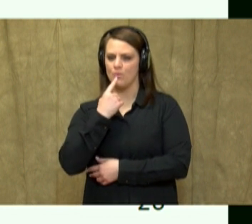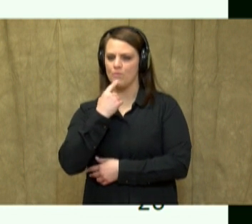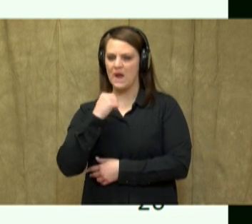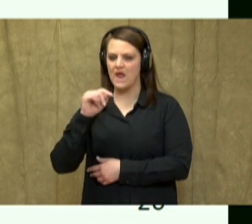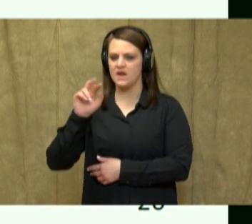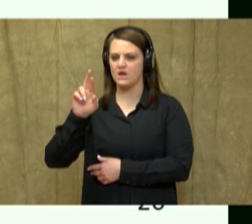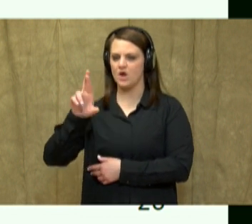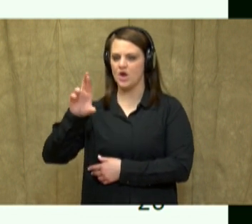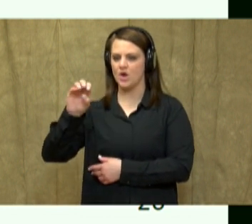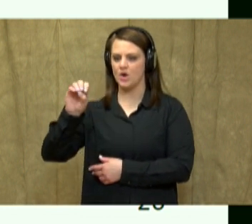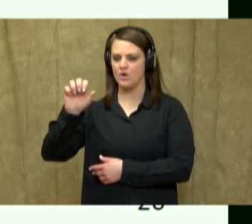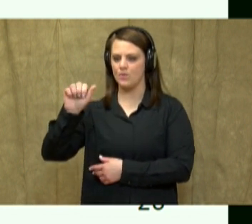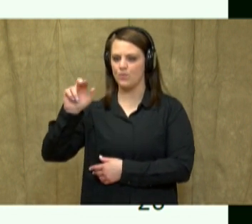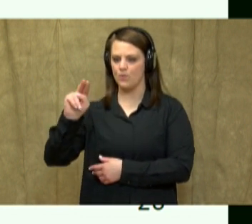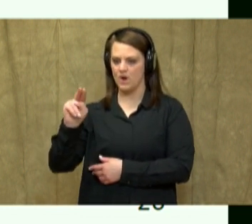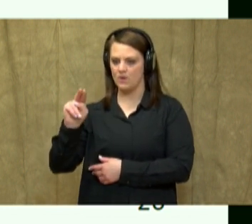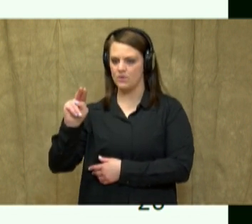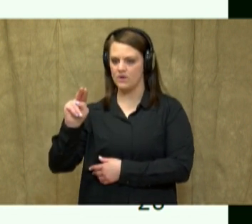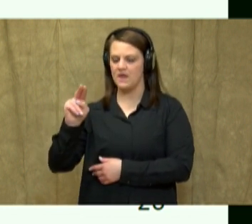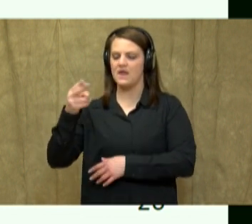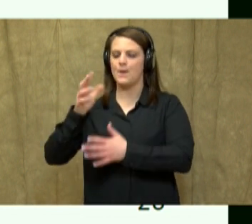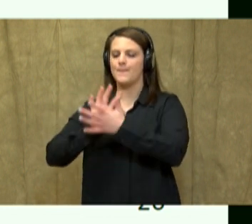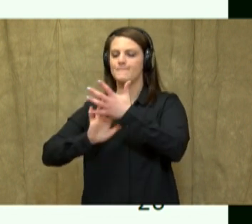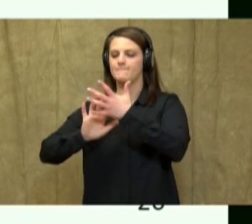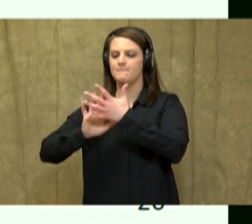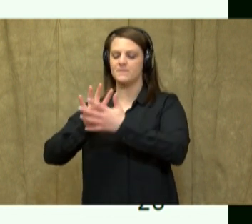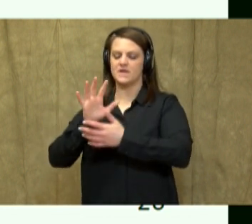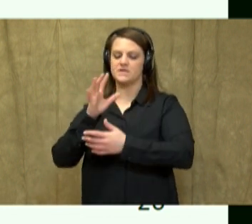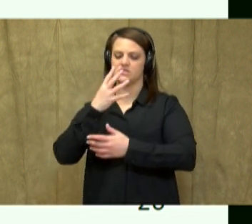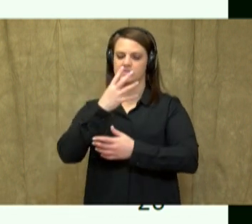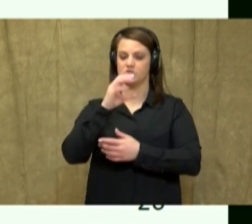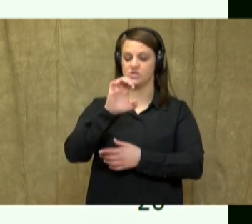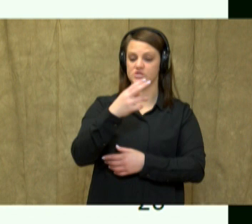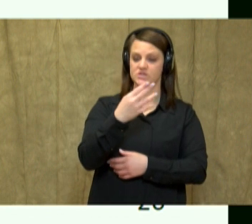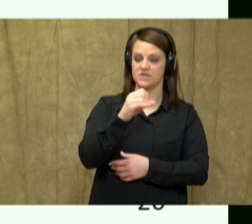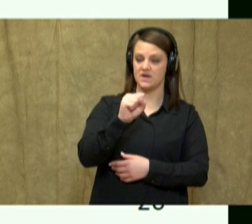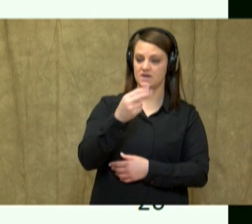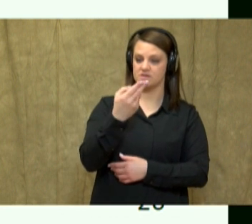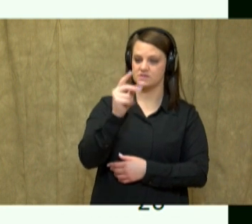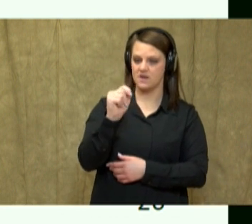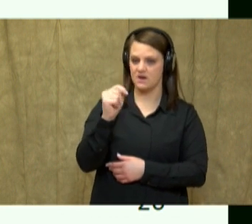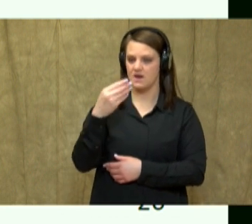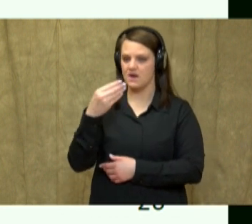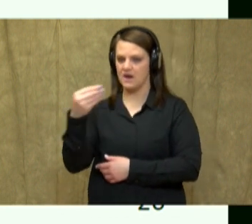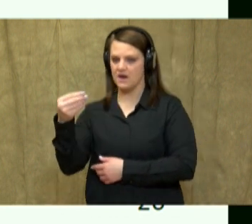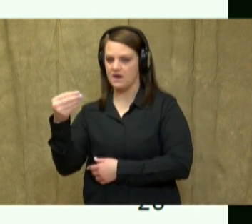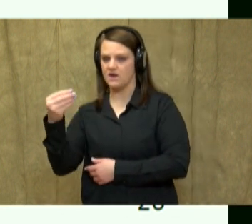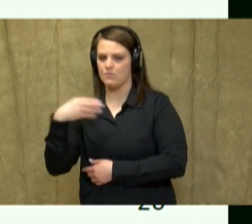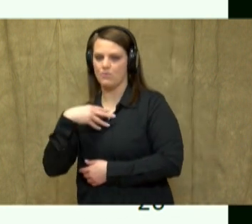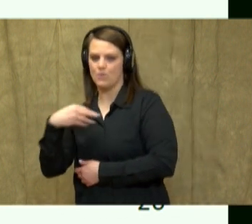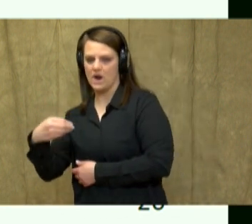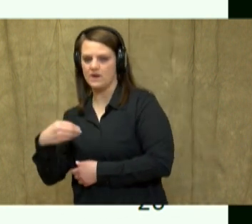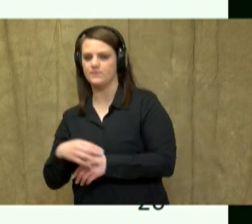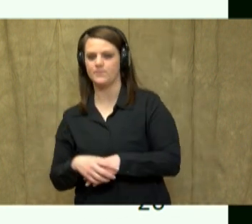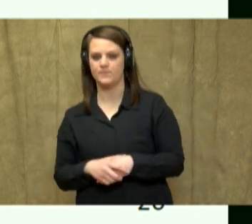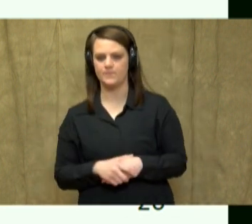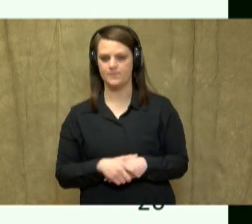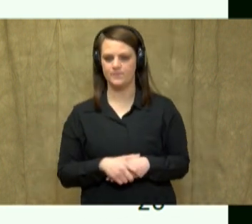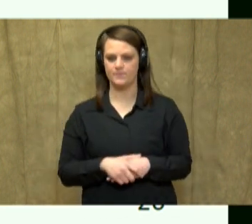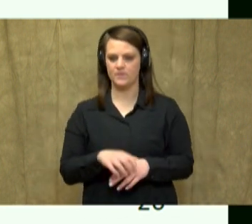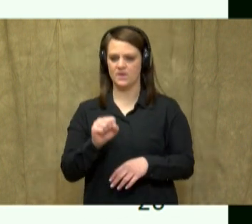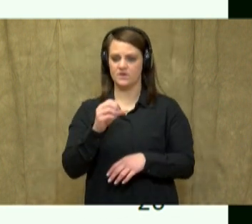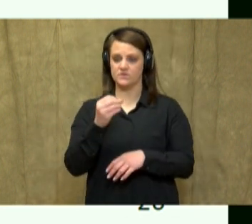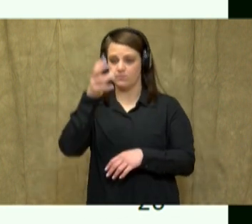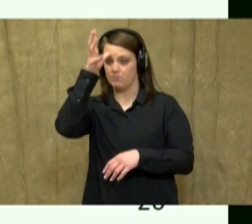and white, okay? So red roan means it's covered in both white and chestnut hairs. So if you have